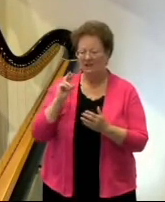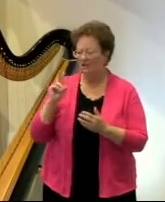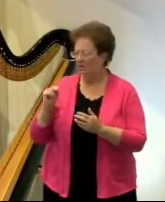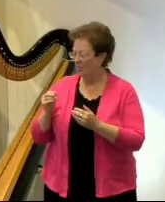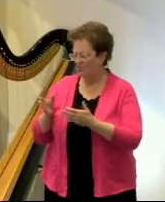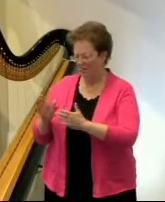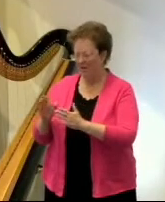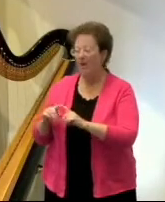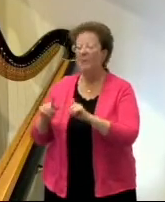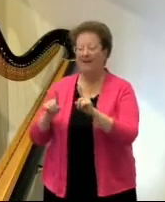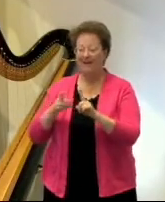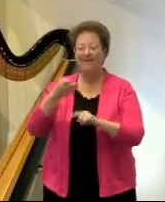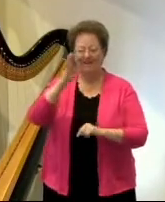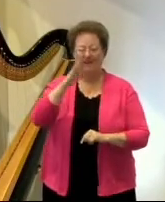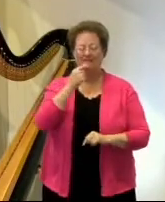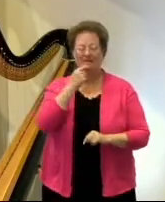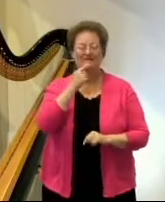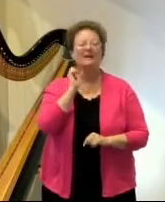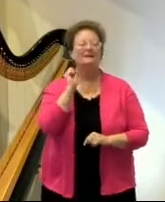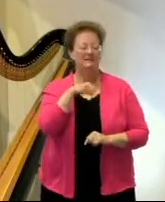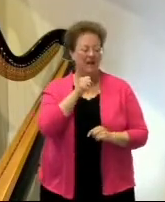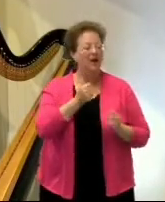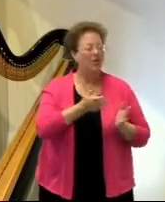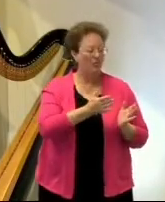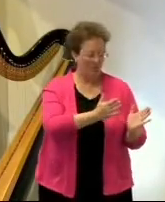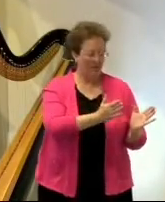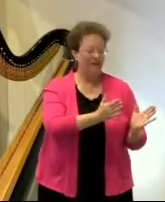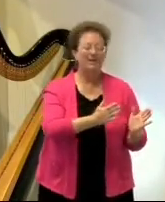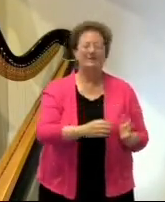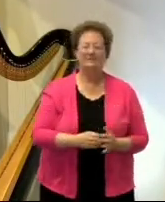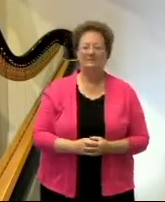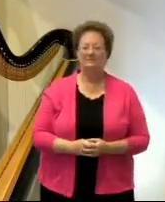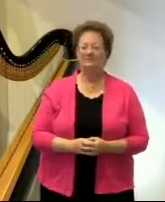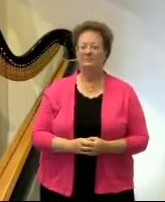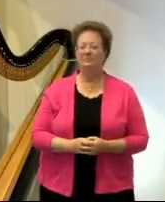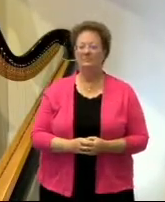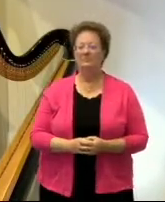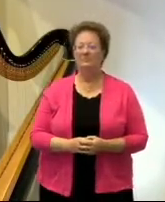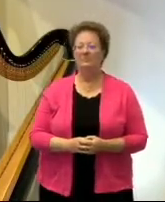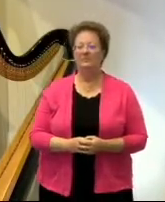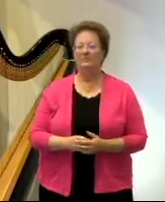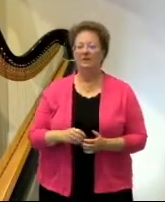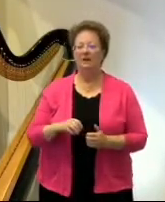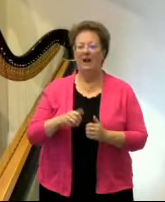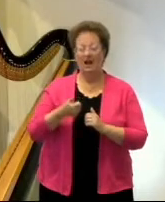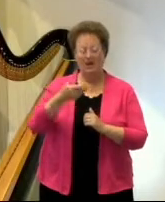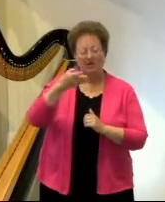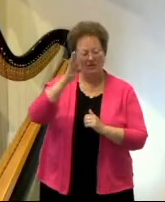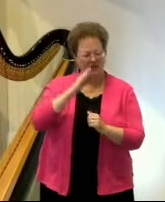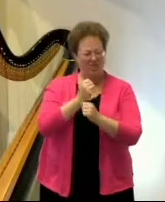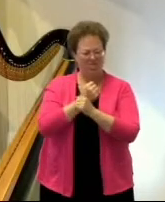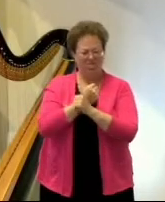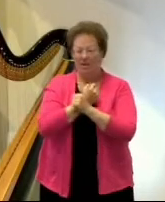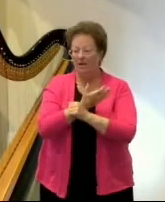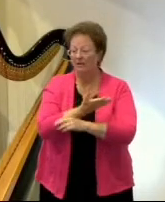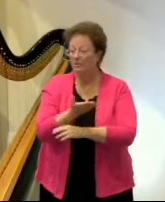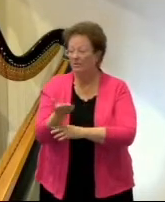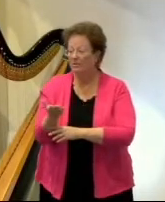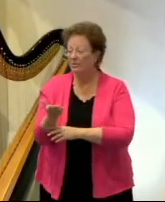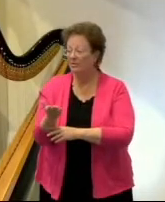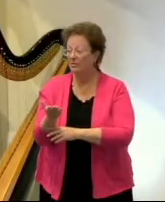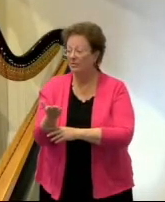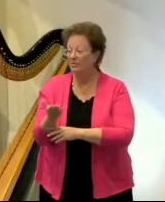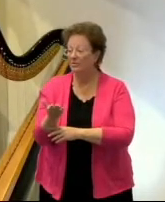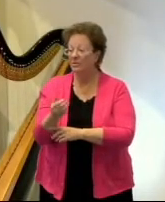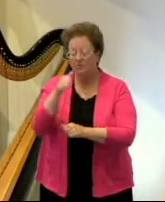Way. So the next time you get to wondering how God could possibly love you and you think, "No way," see